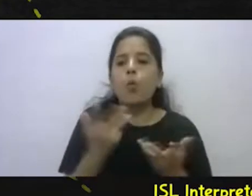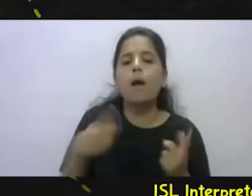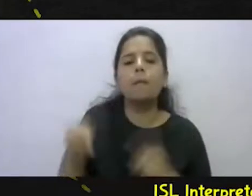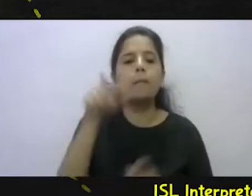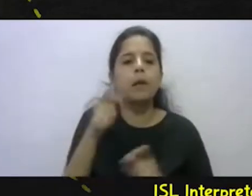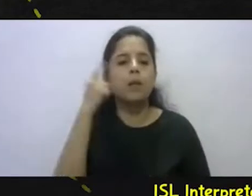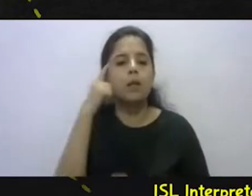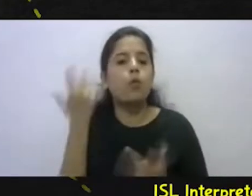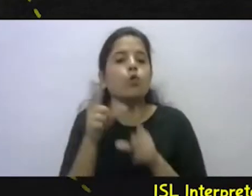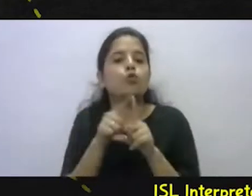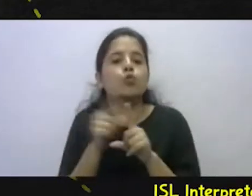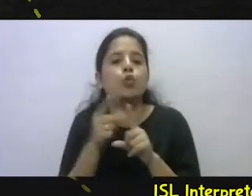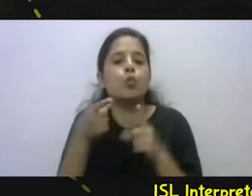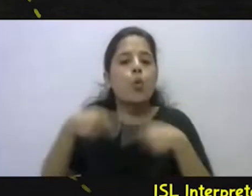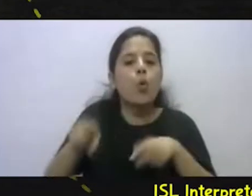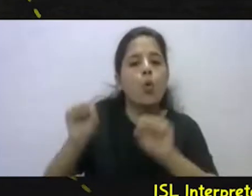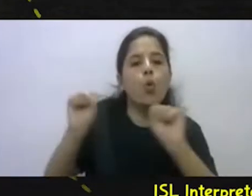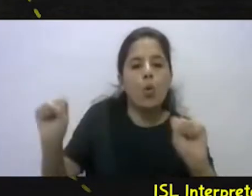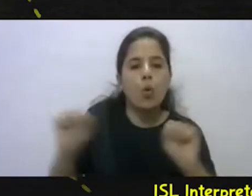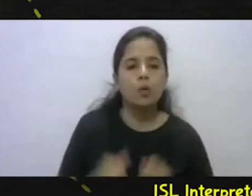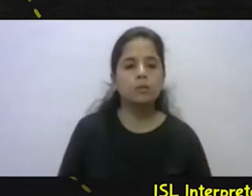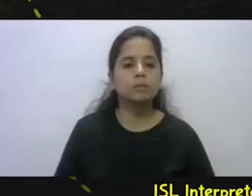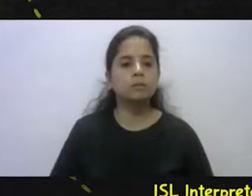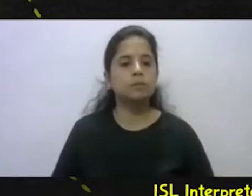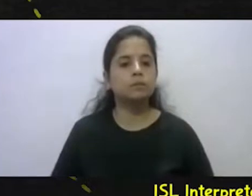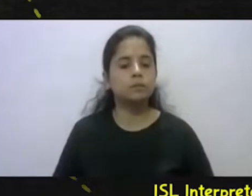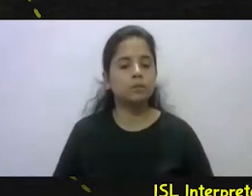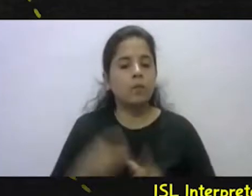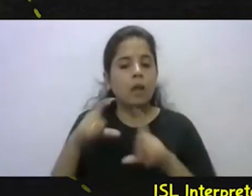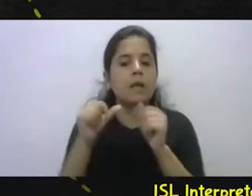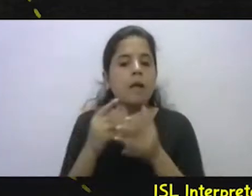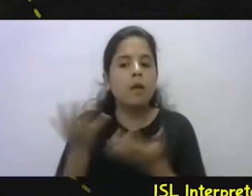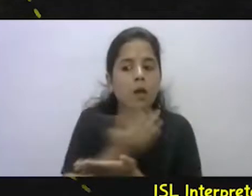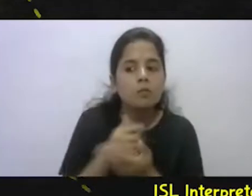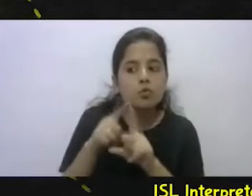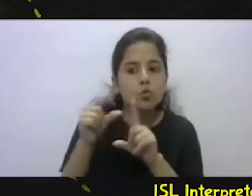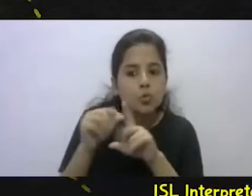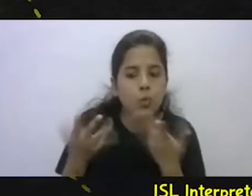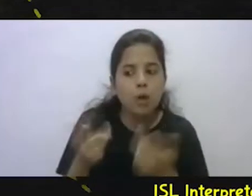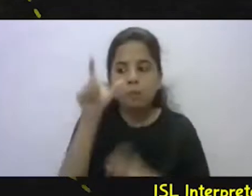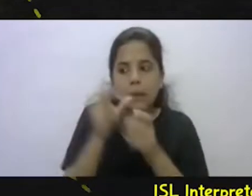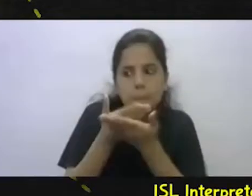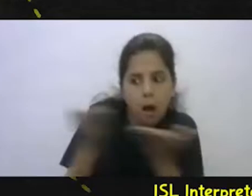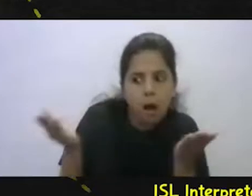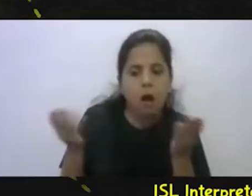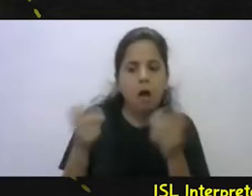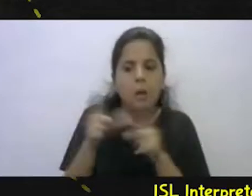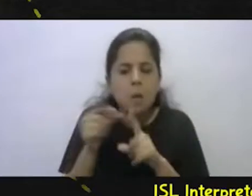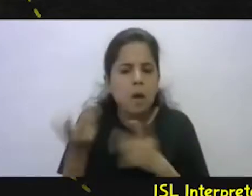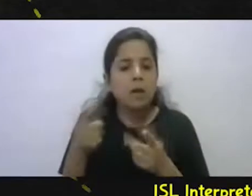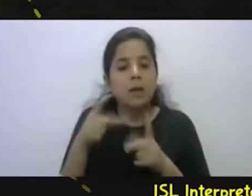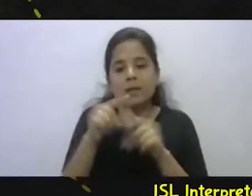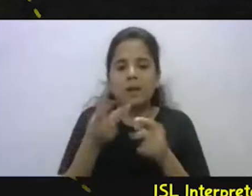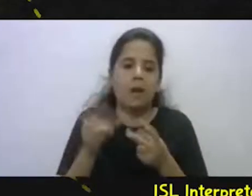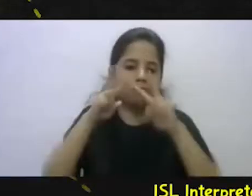they are going to do about with those data, with those people, with those humans. Data mining again